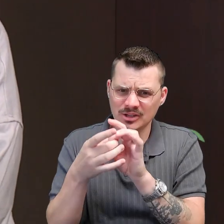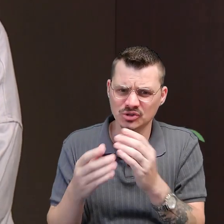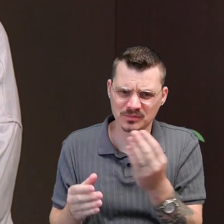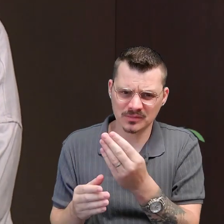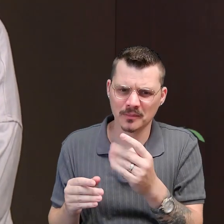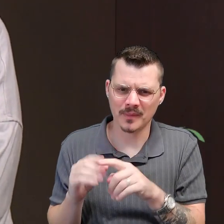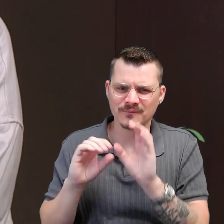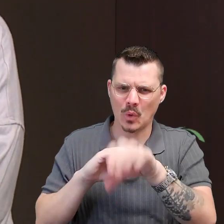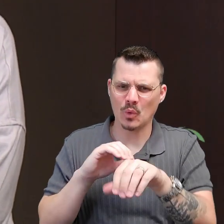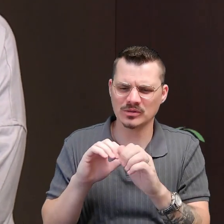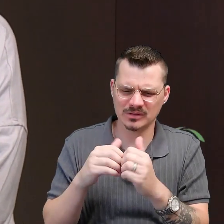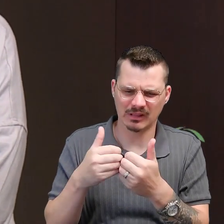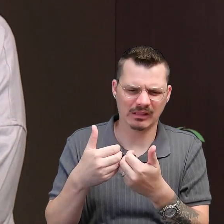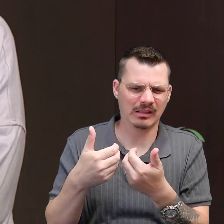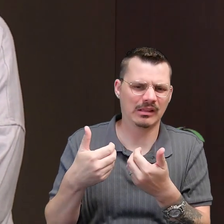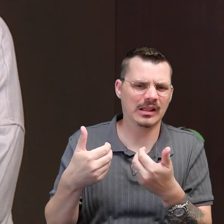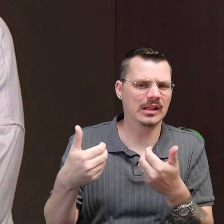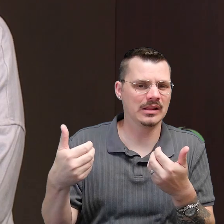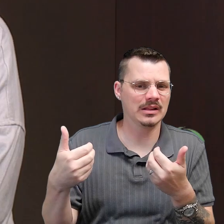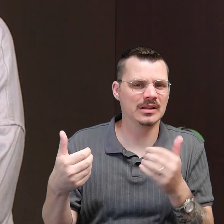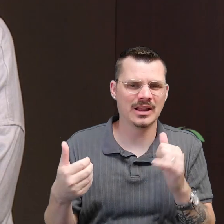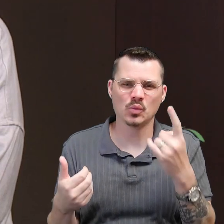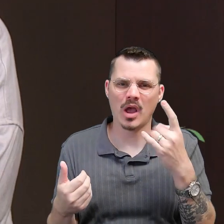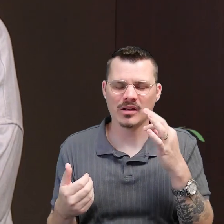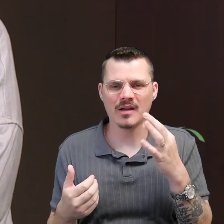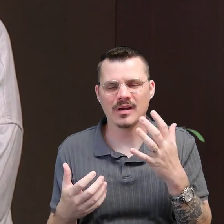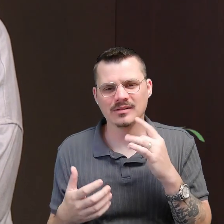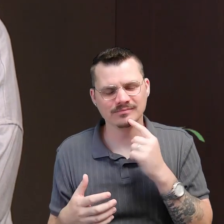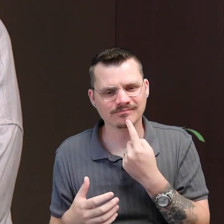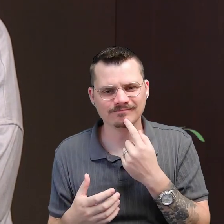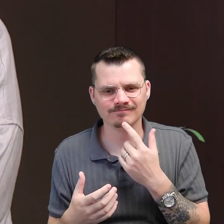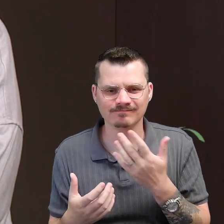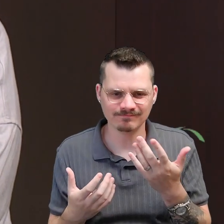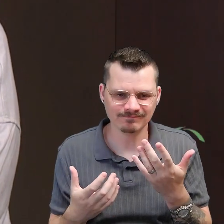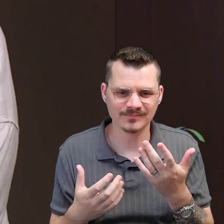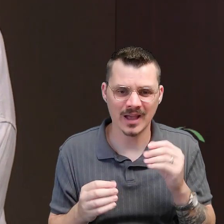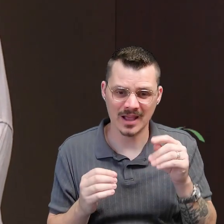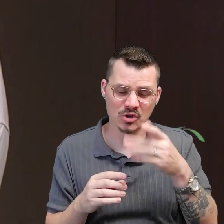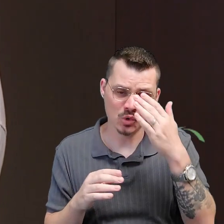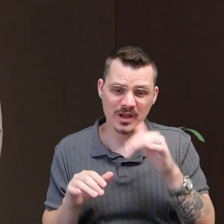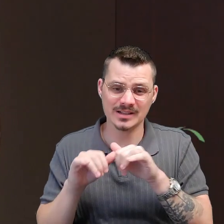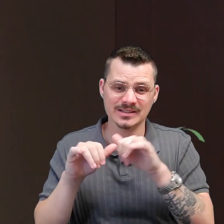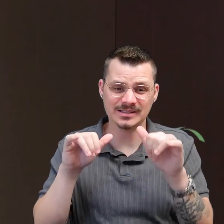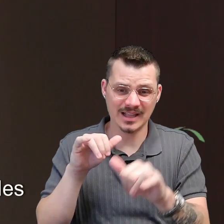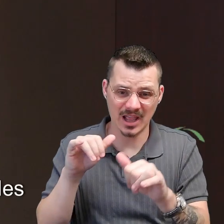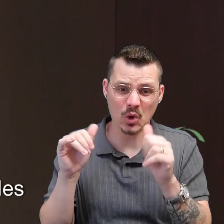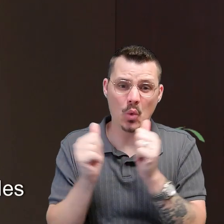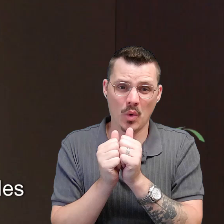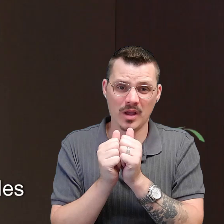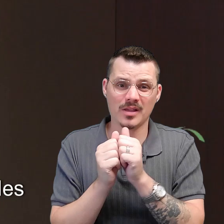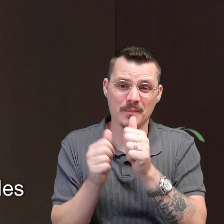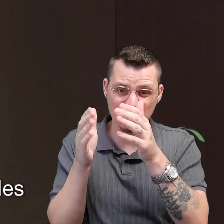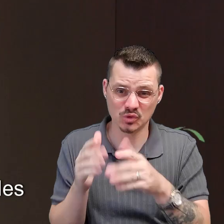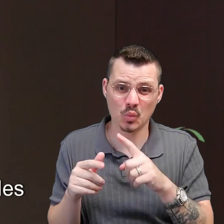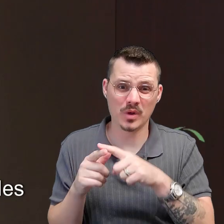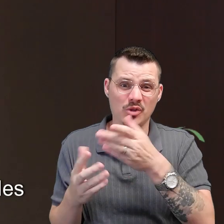relationships. And that's one of the tragedies, isn't it? And staying with a person when they